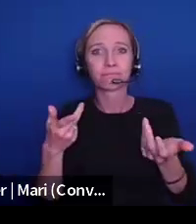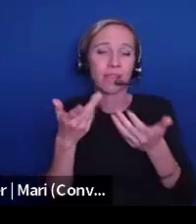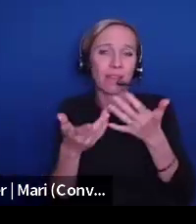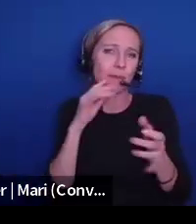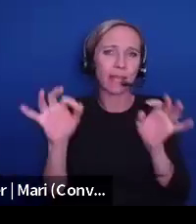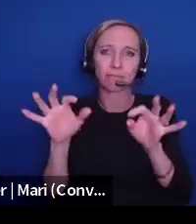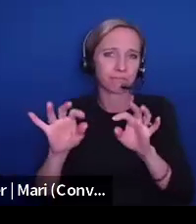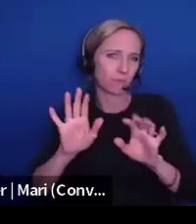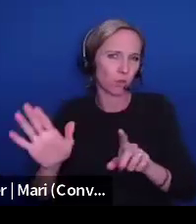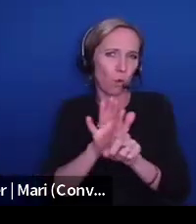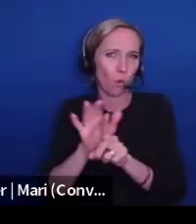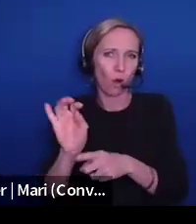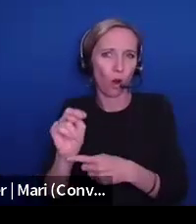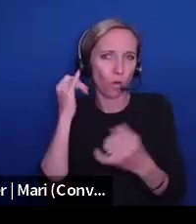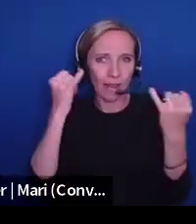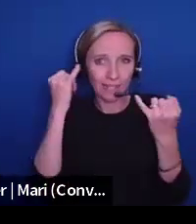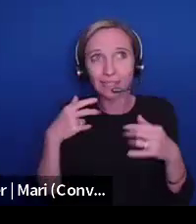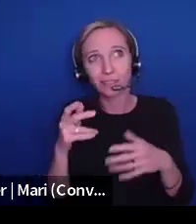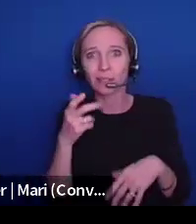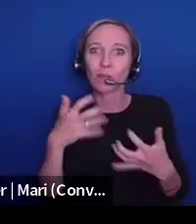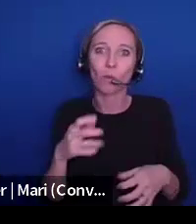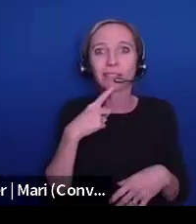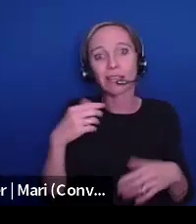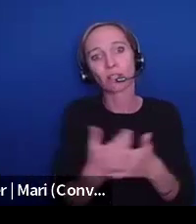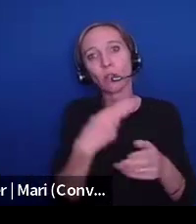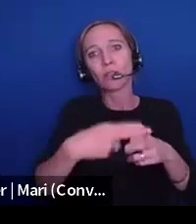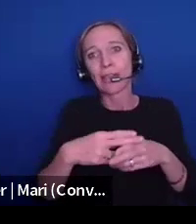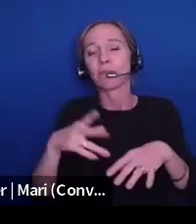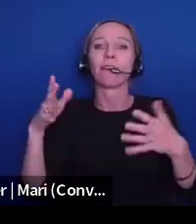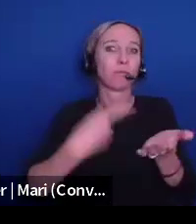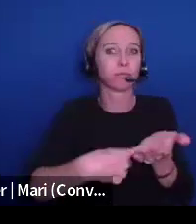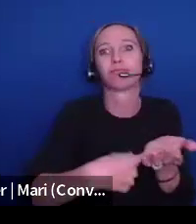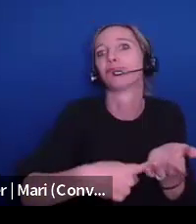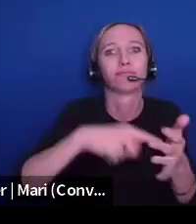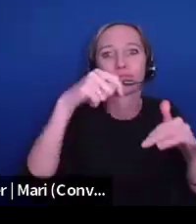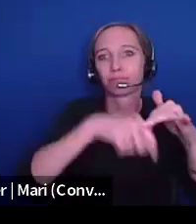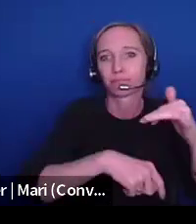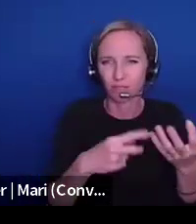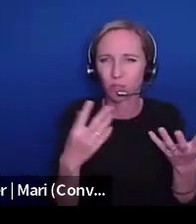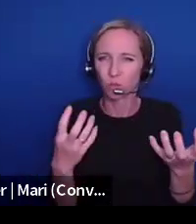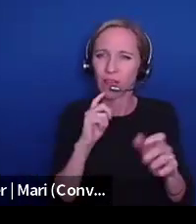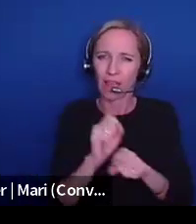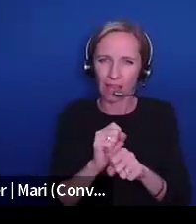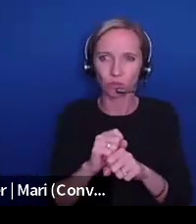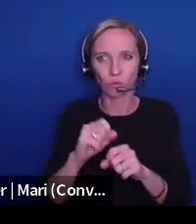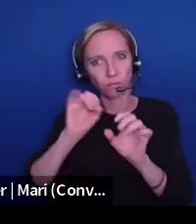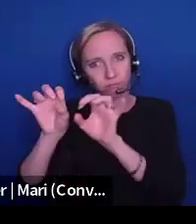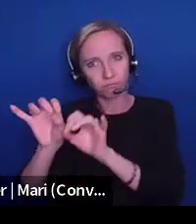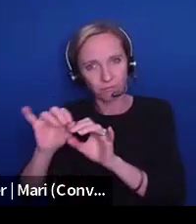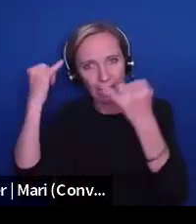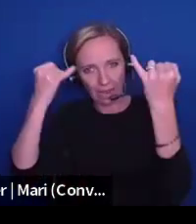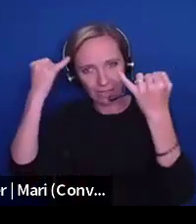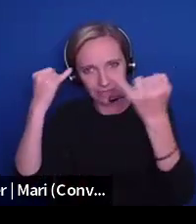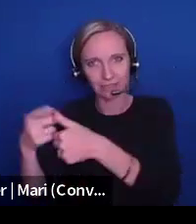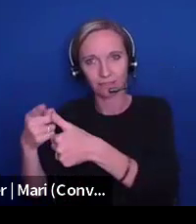their own ideas. But we didn't want to say like we need a new name and then have like the whole discussion. So we wanted to have like some concrete ideas and